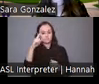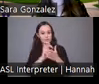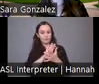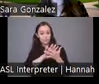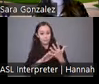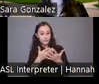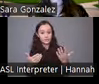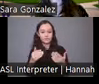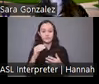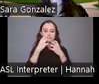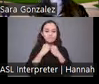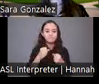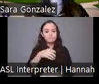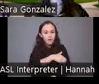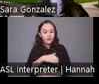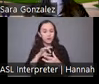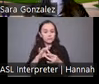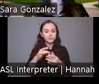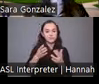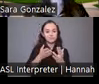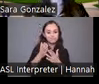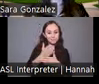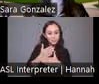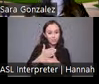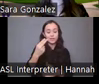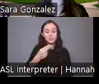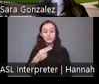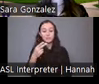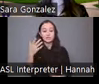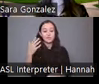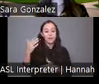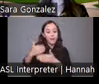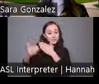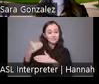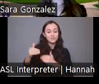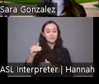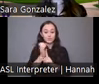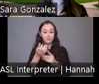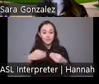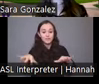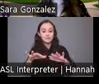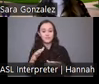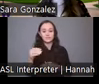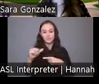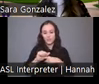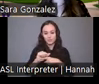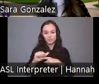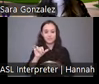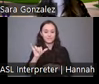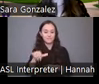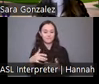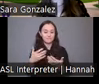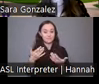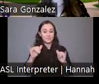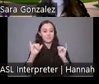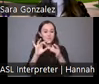landscapes and cultural practices that remain relevant to contemporary daily life. To reflect these long-standing